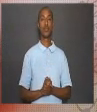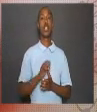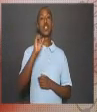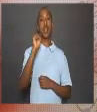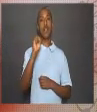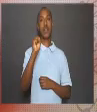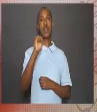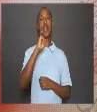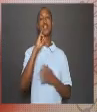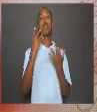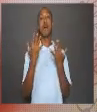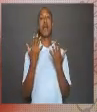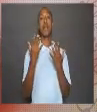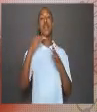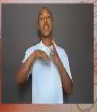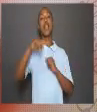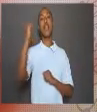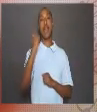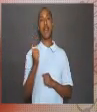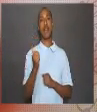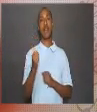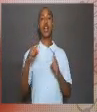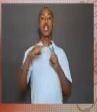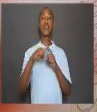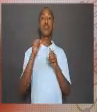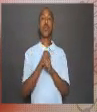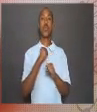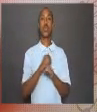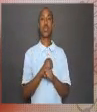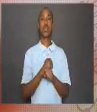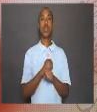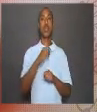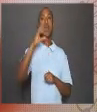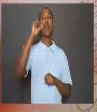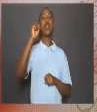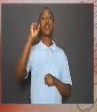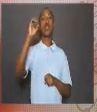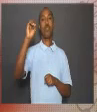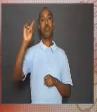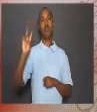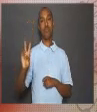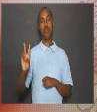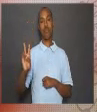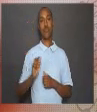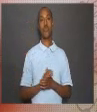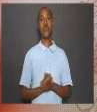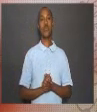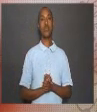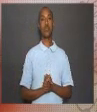Sulfur is burned in the air to produce sulfur dioxide.